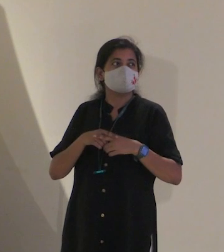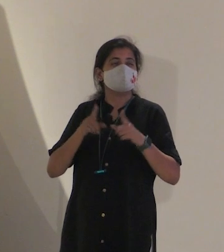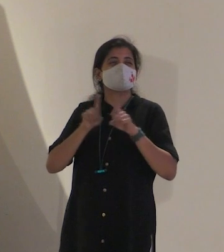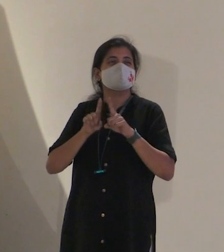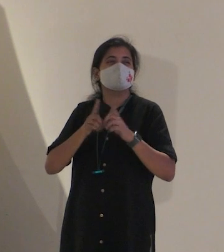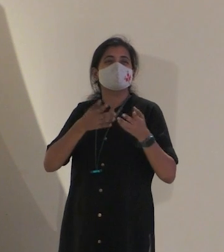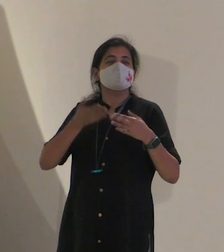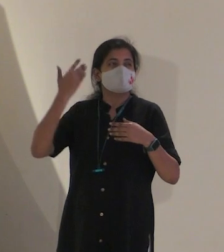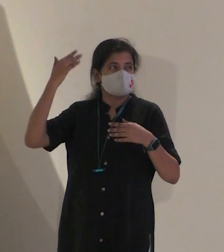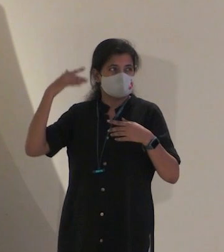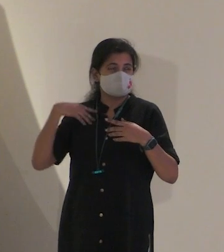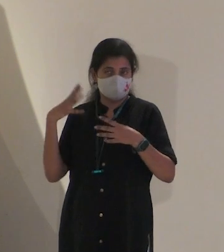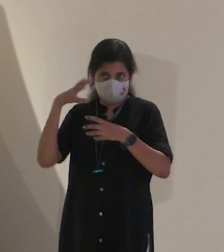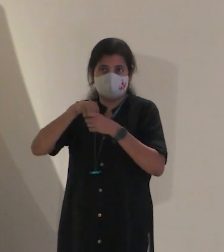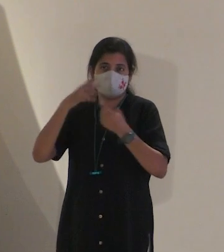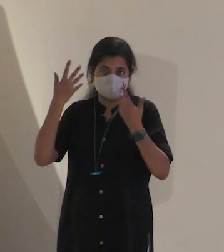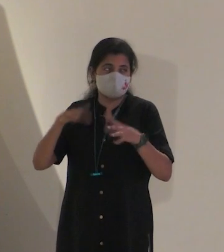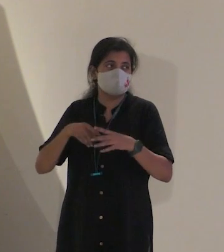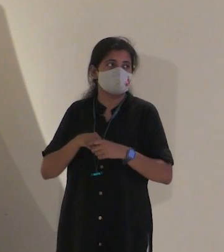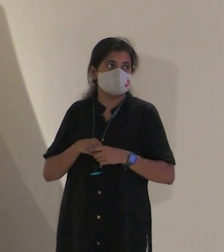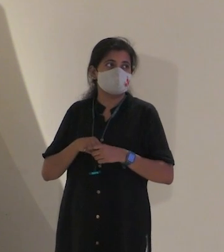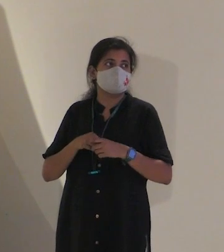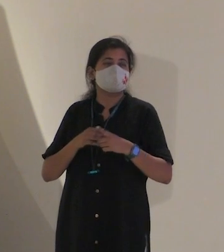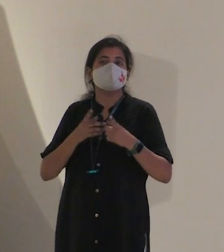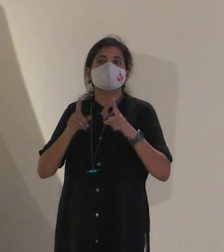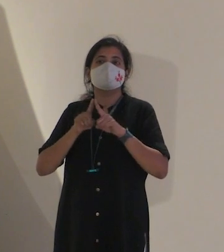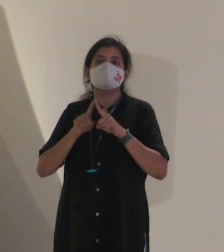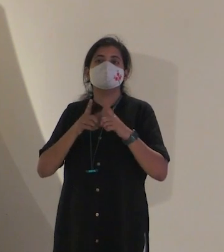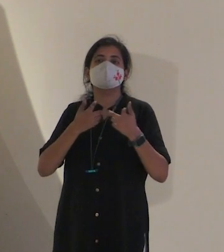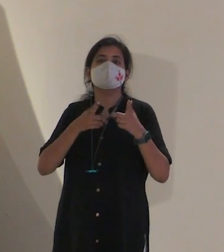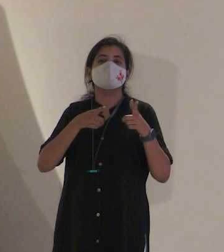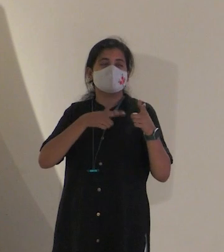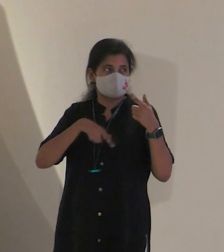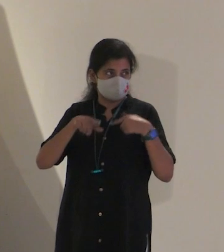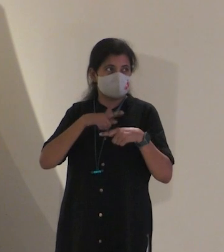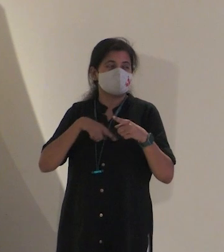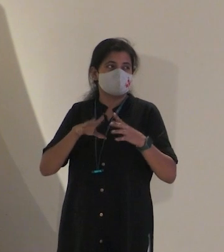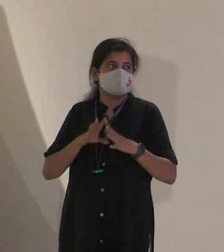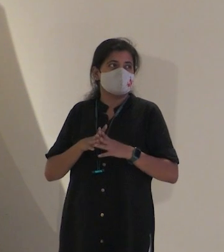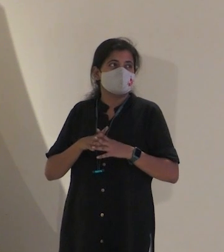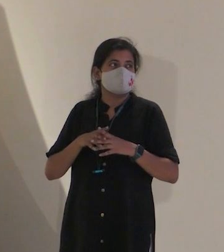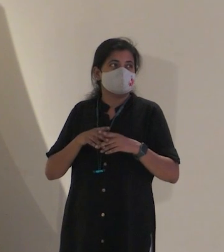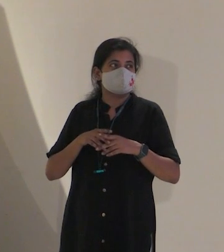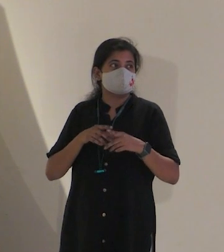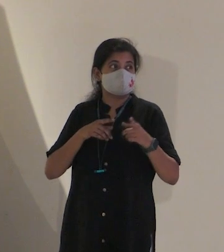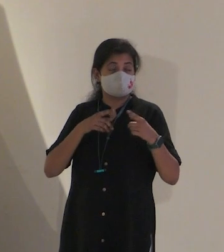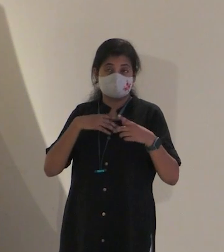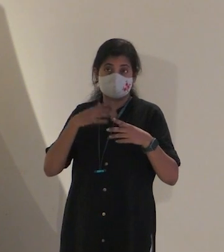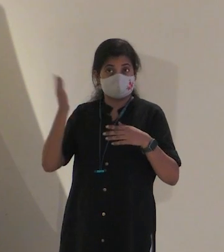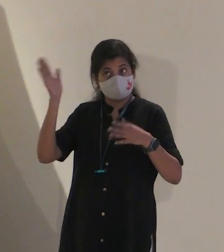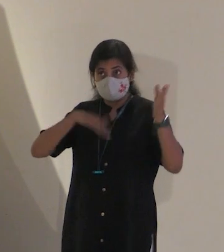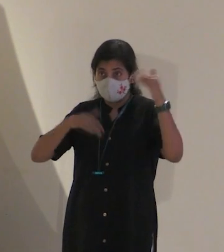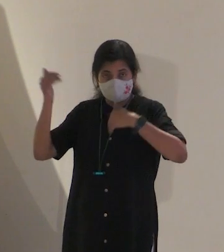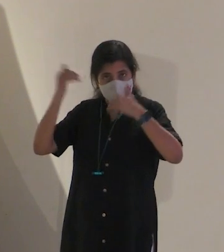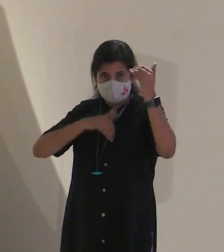part of a conference on archives in the French Institute in Pondicherry. And where we came across all these kinds